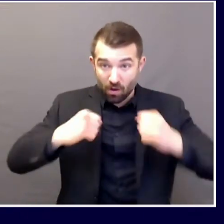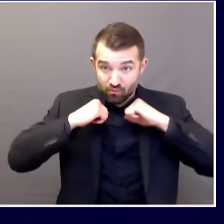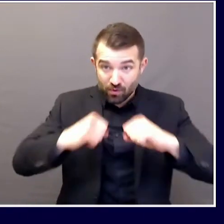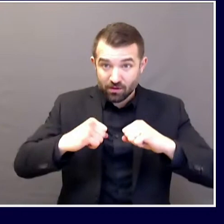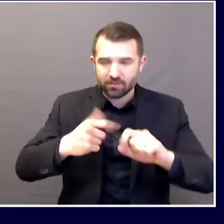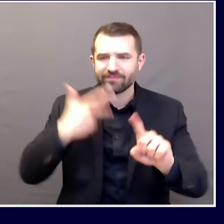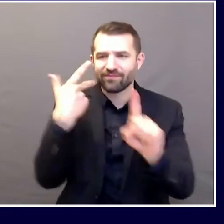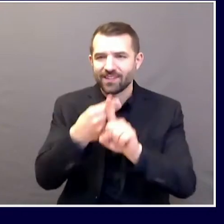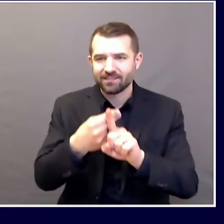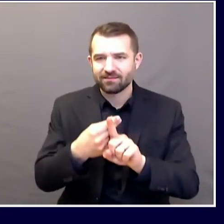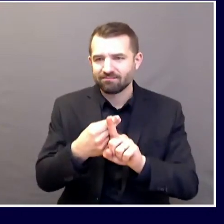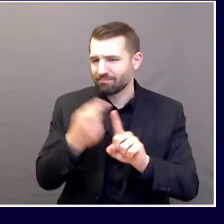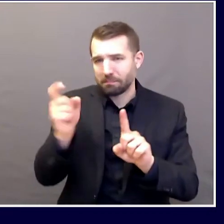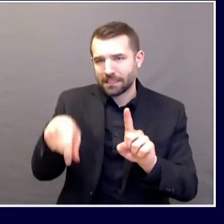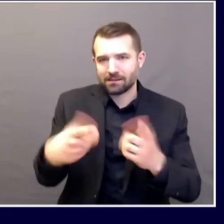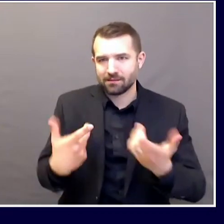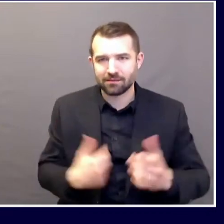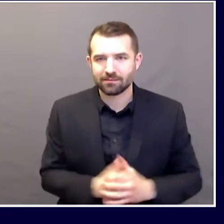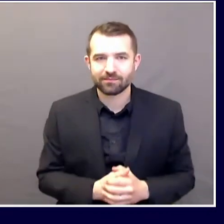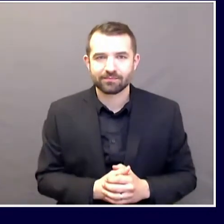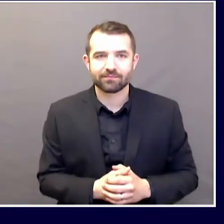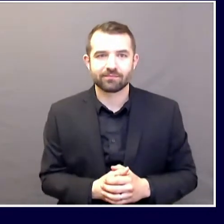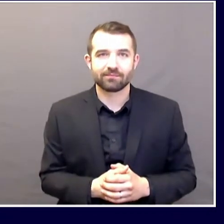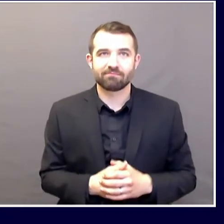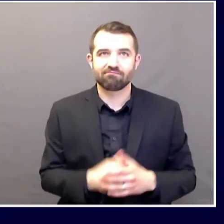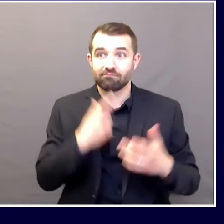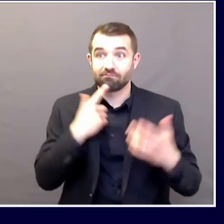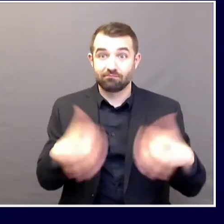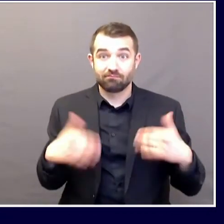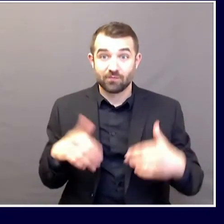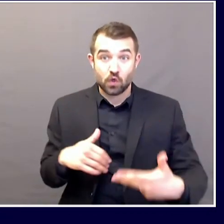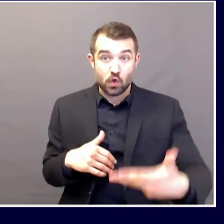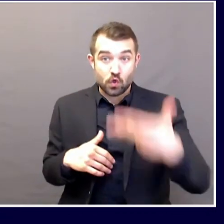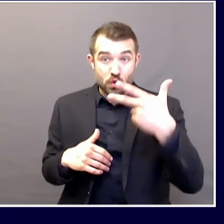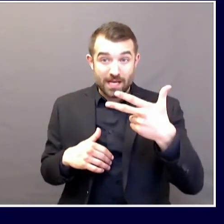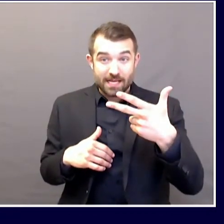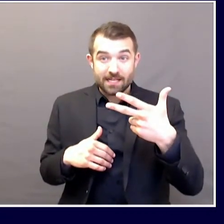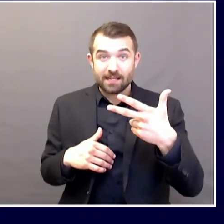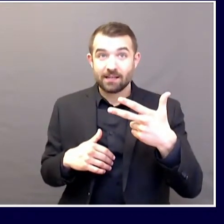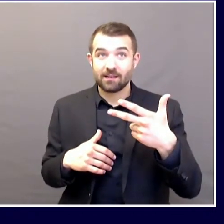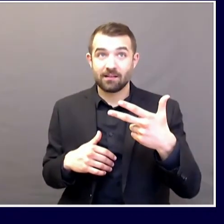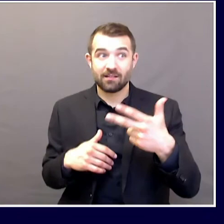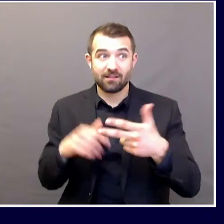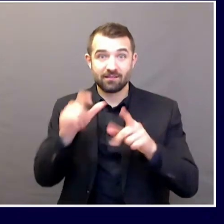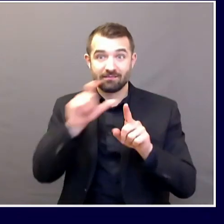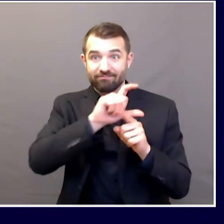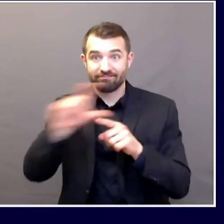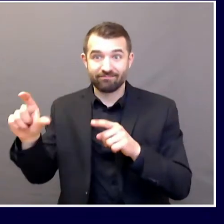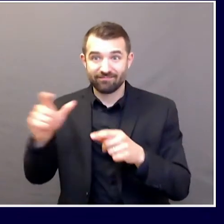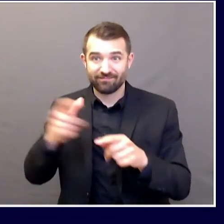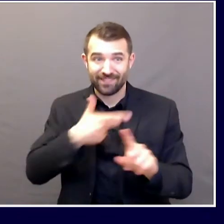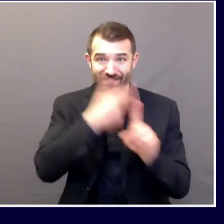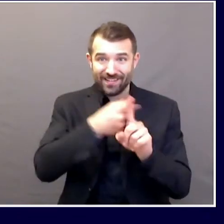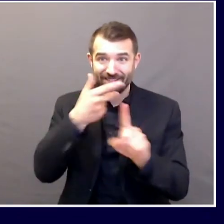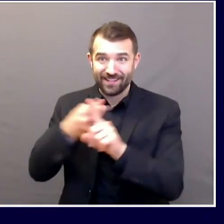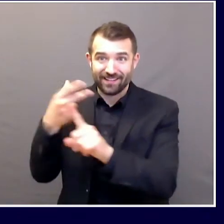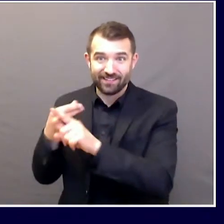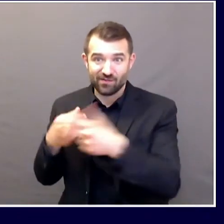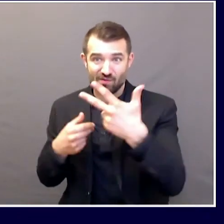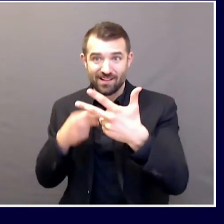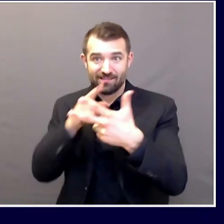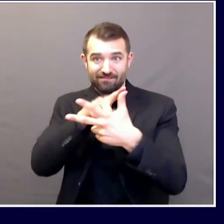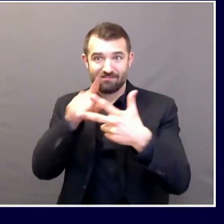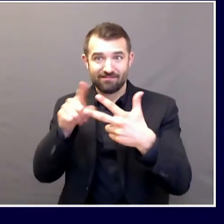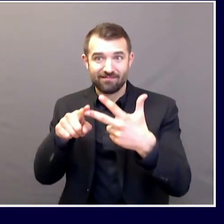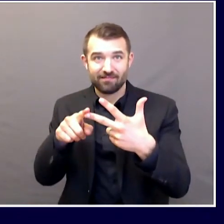3 vaccines was cooperation between and among leading medical experts here in America and around